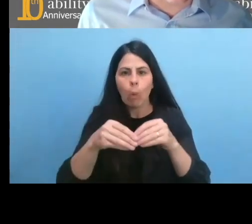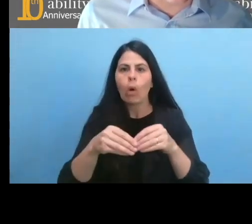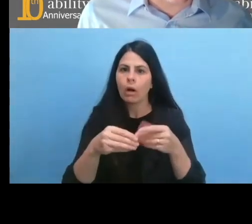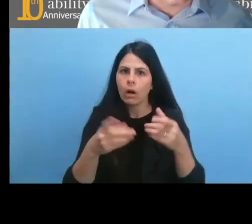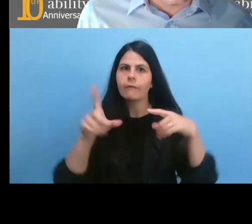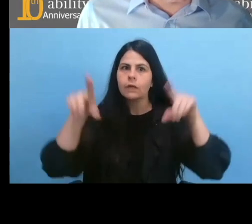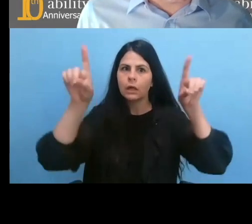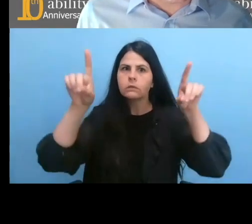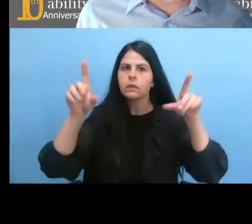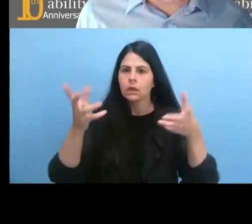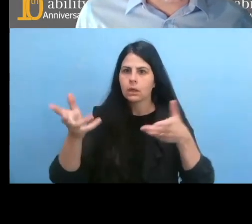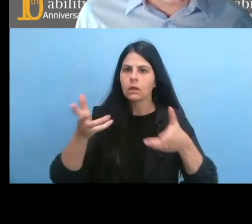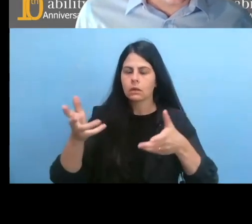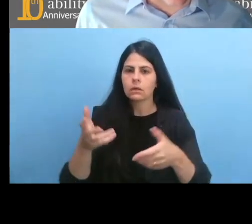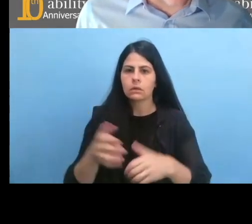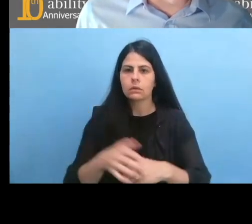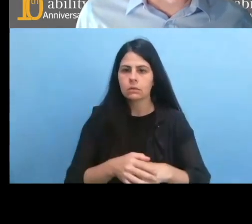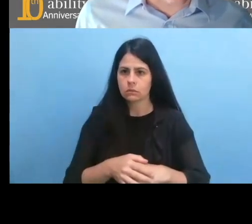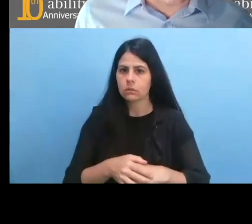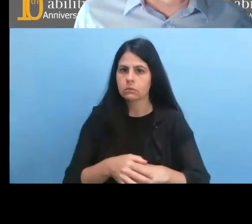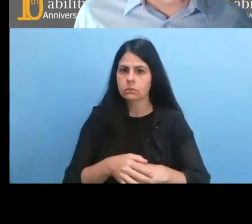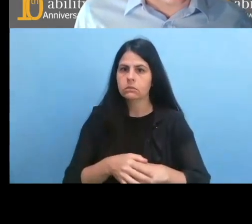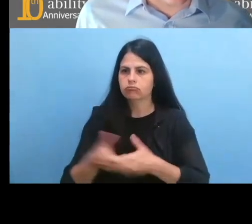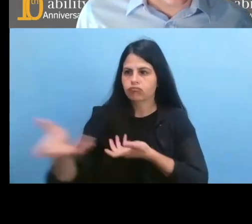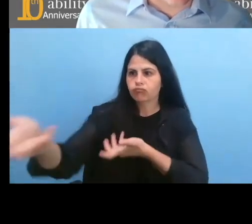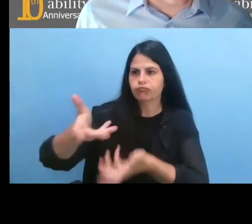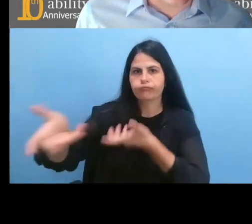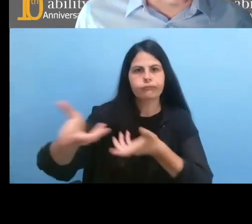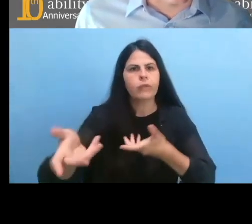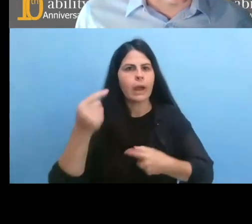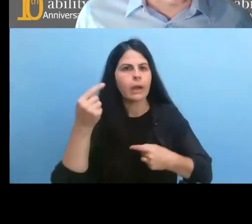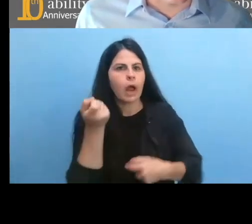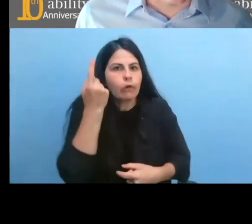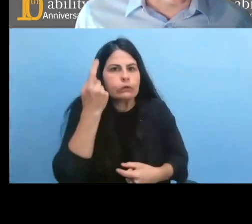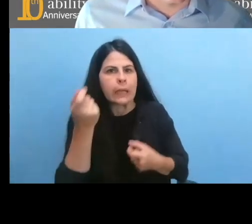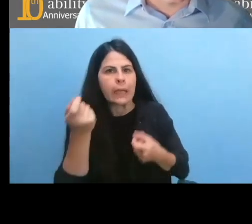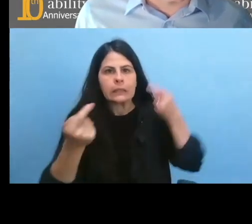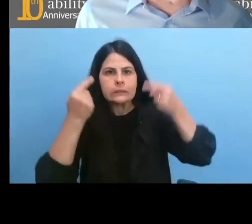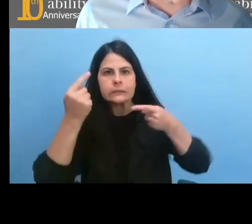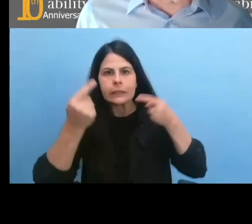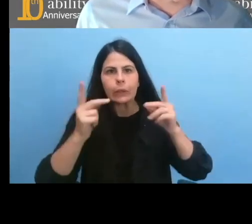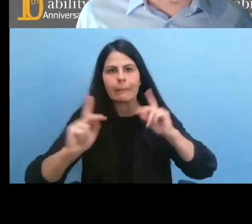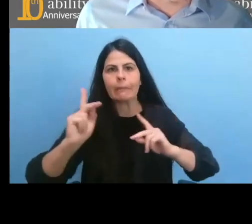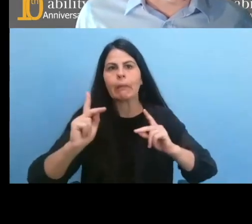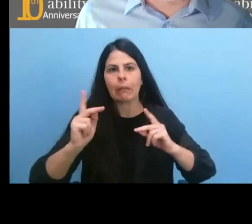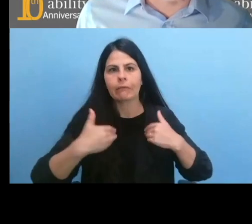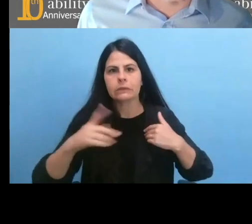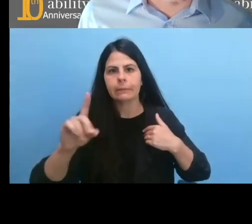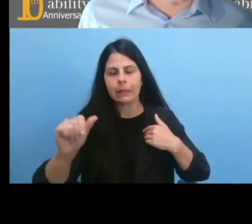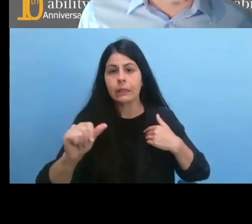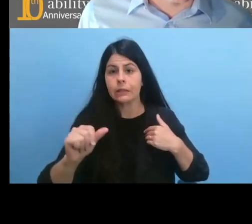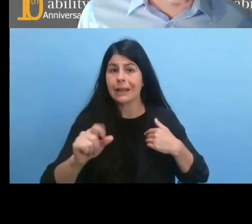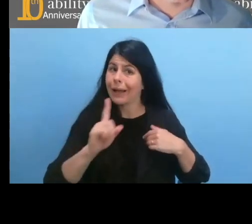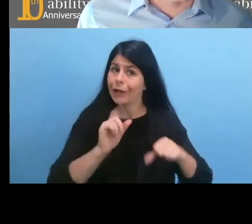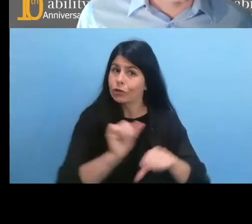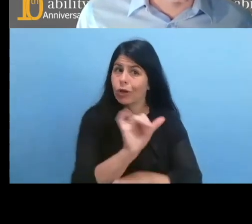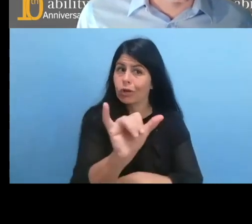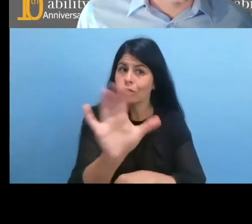and consider the needs of people with disabilities and the needs of your consumers that are, in fact,